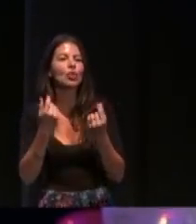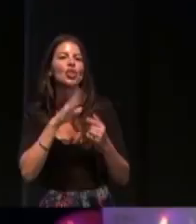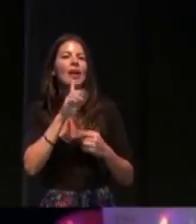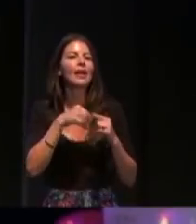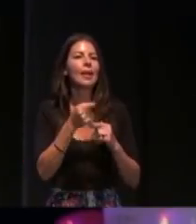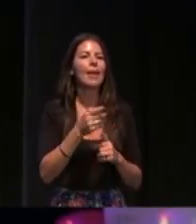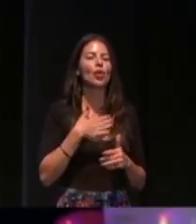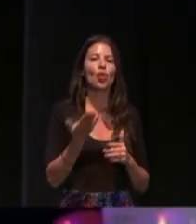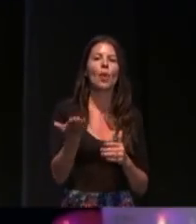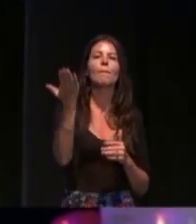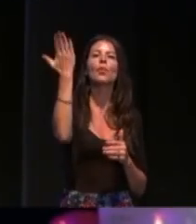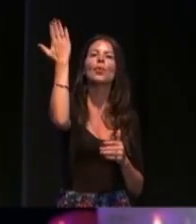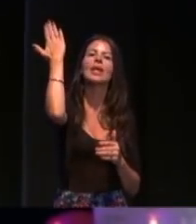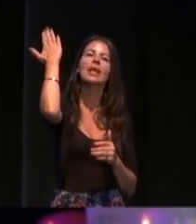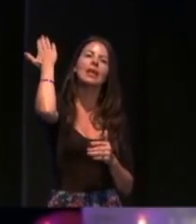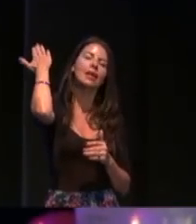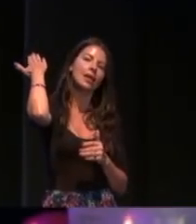your previous